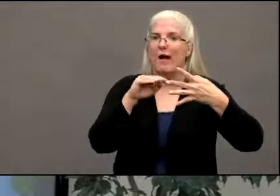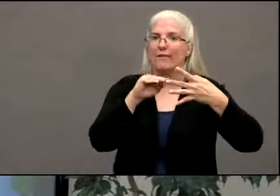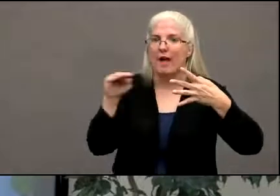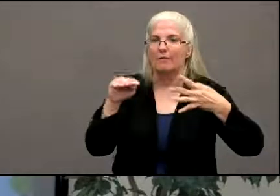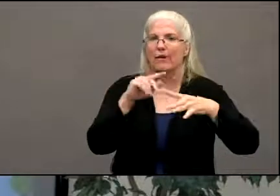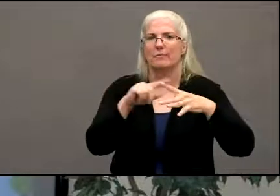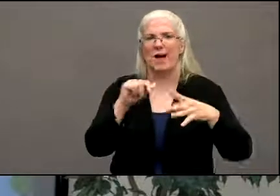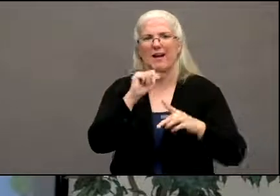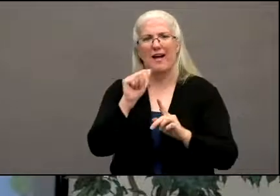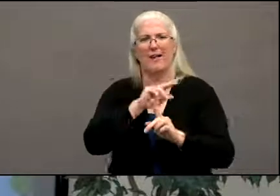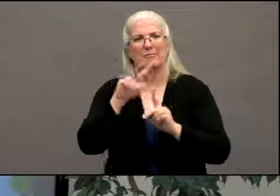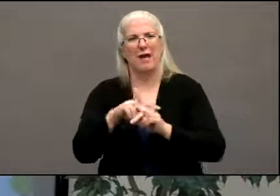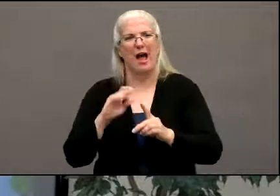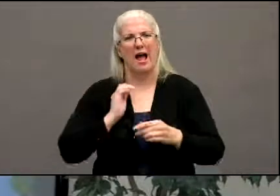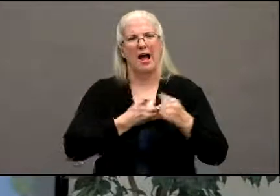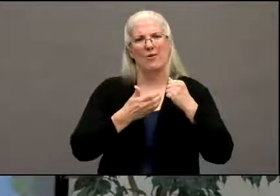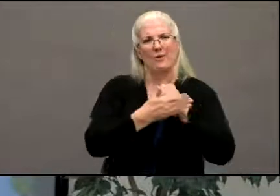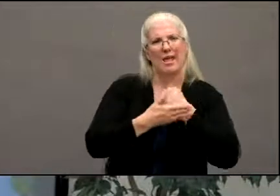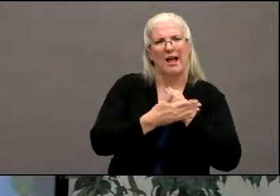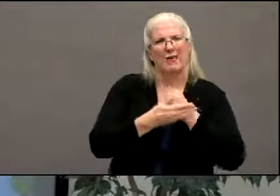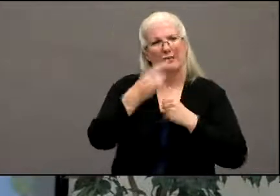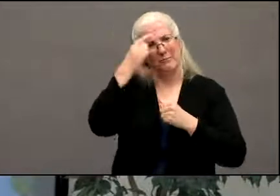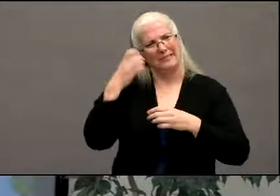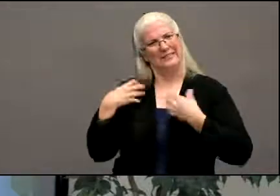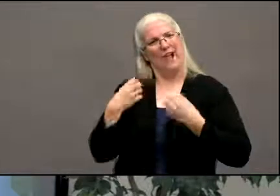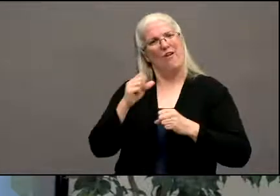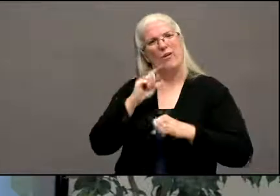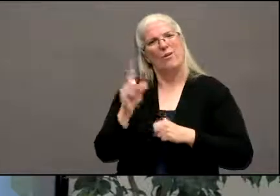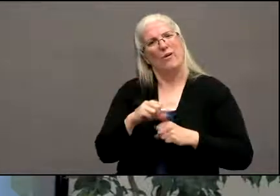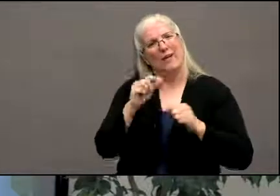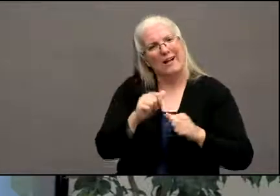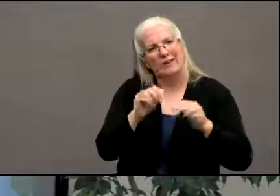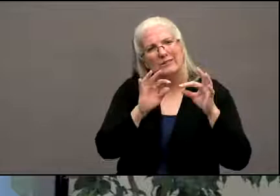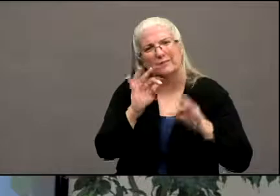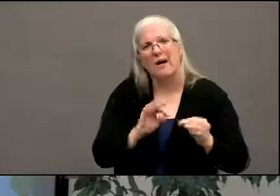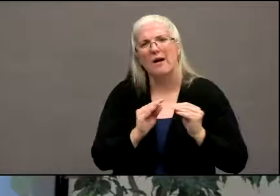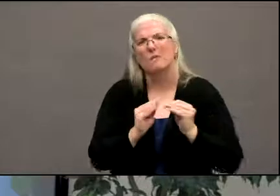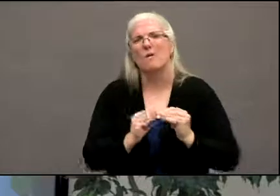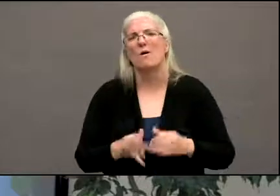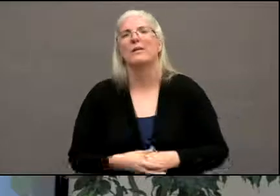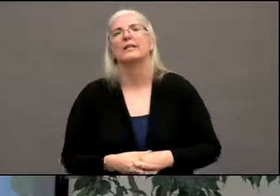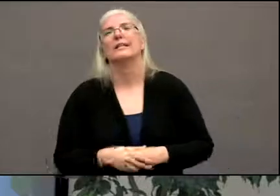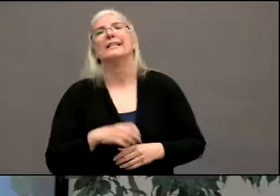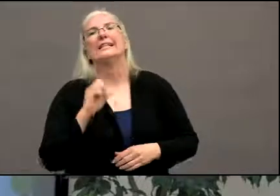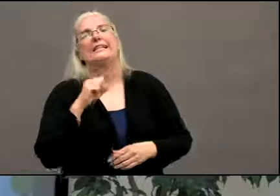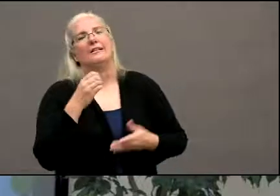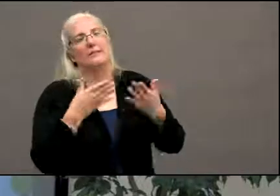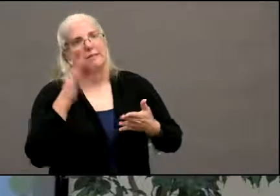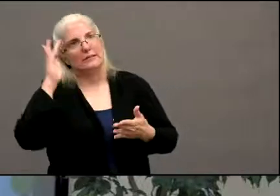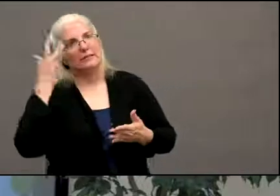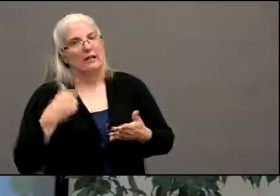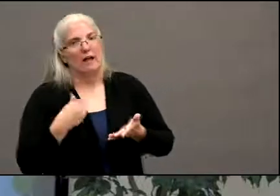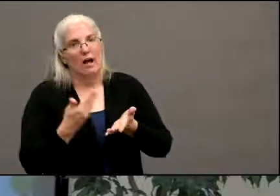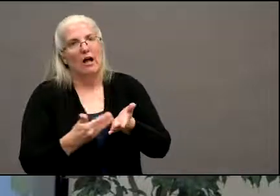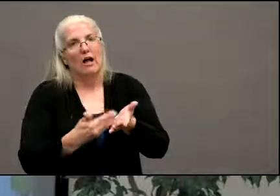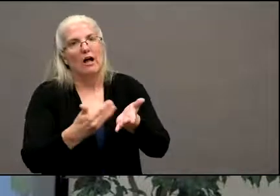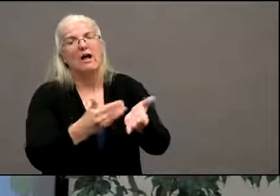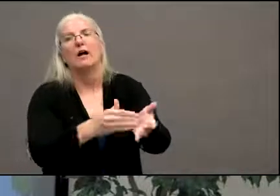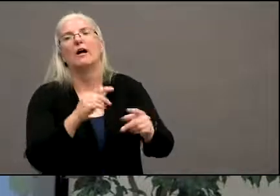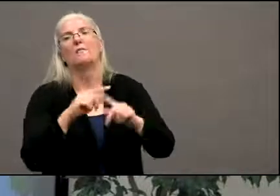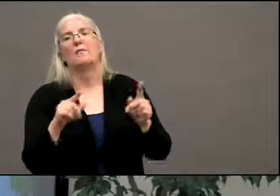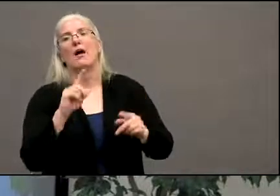county health orders. Yeah. You're gonna get sick of me saying this, but the purpose of our Facebook Live briefing is to share